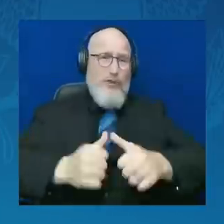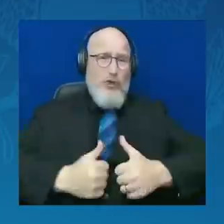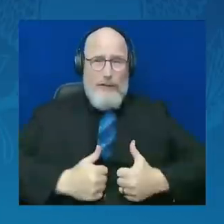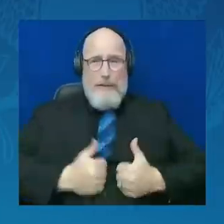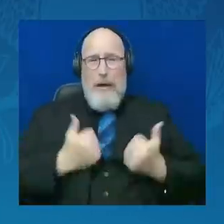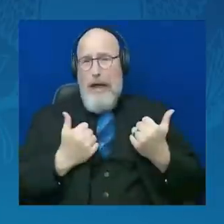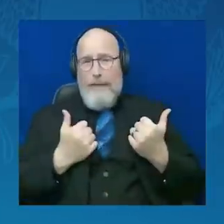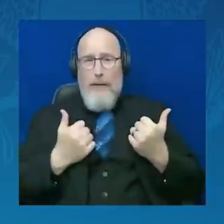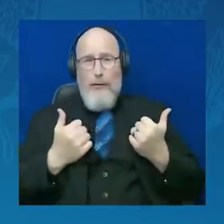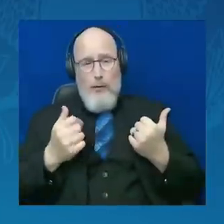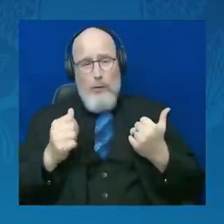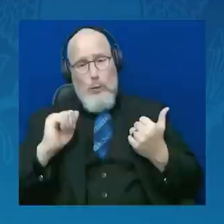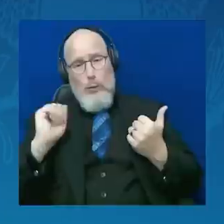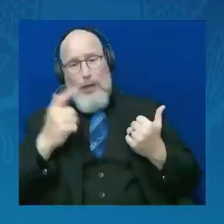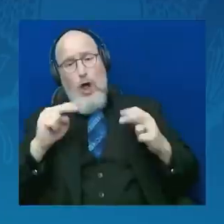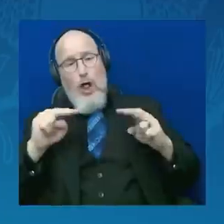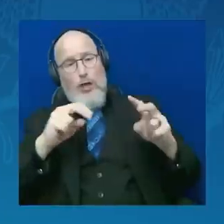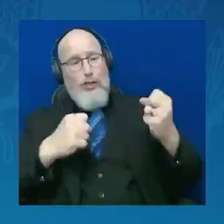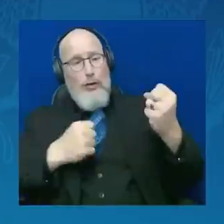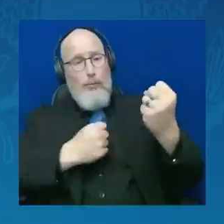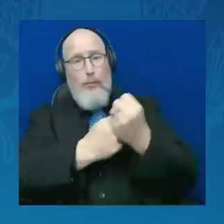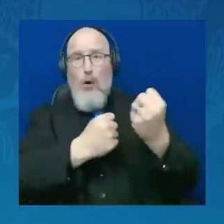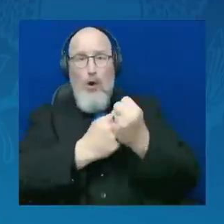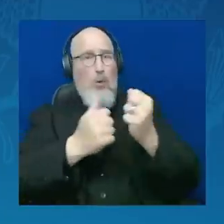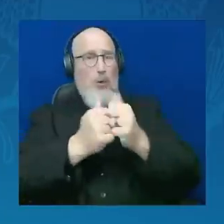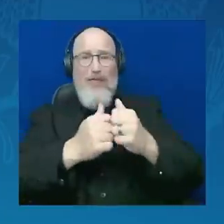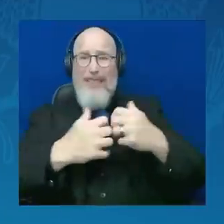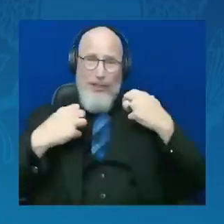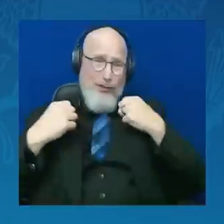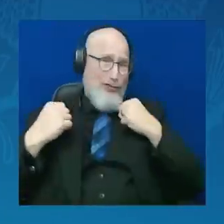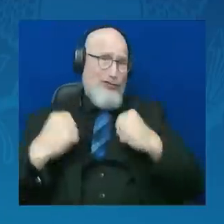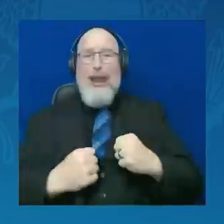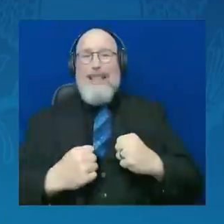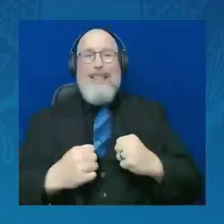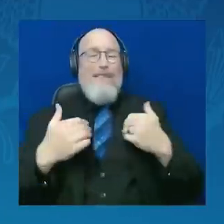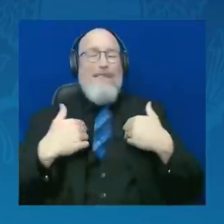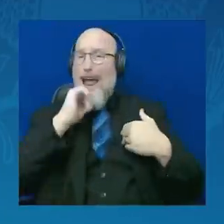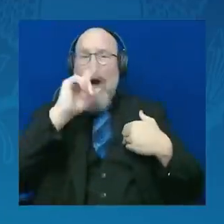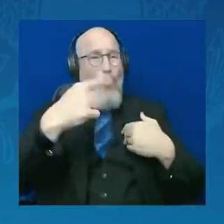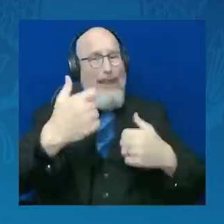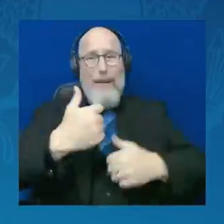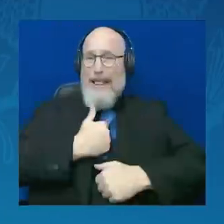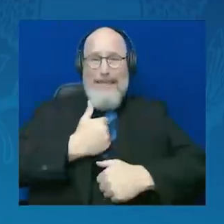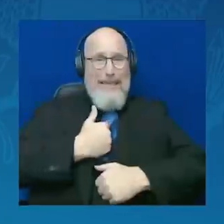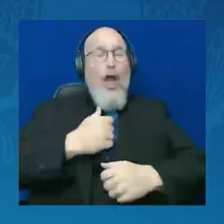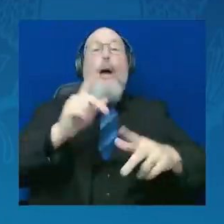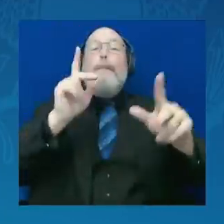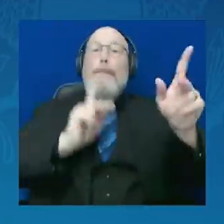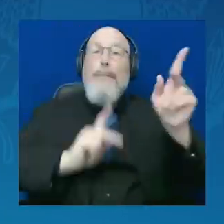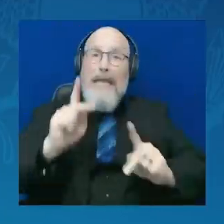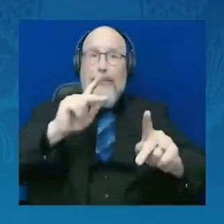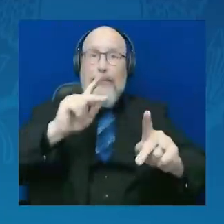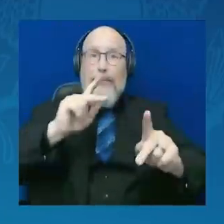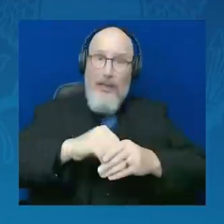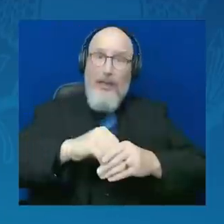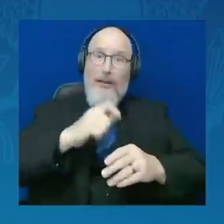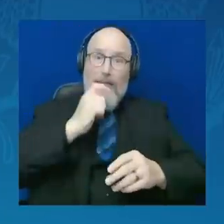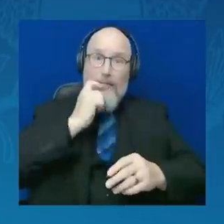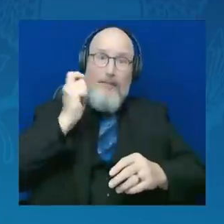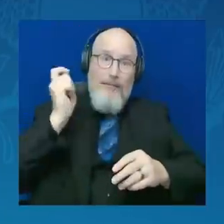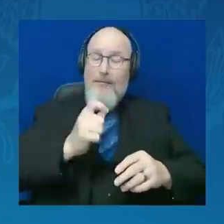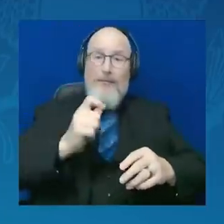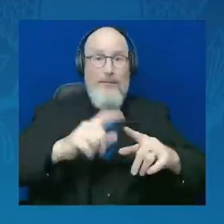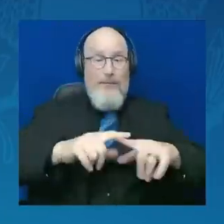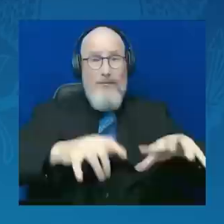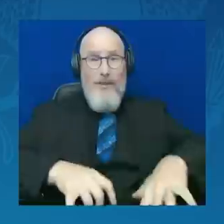the strength we have the people of Ukraine. It is not only the military. Also, the people of Ukraine have taken to arms to defend their homeland. It is not only men, it's also